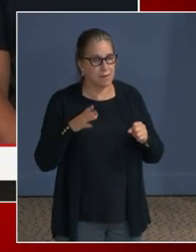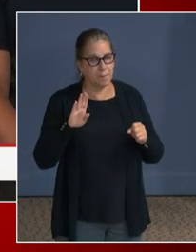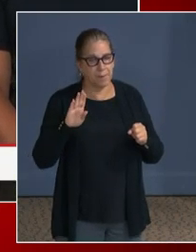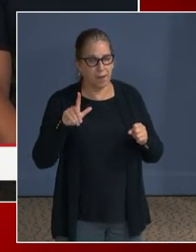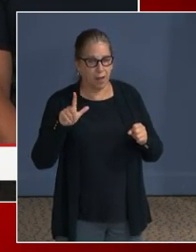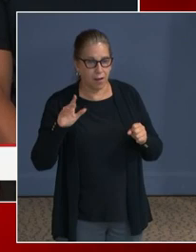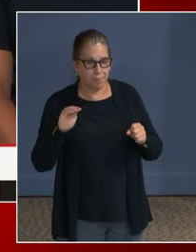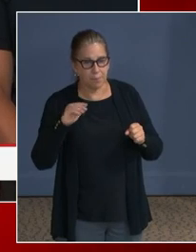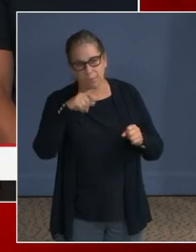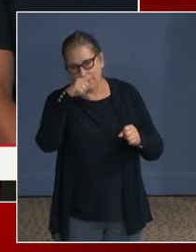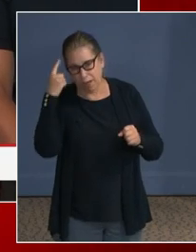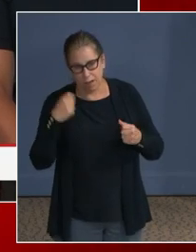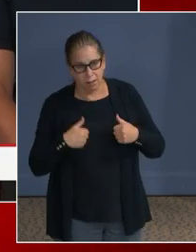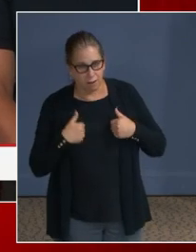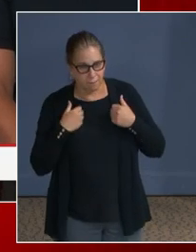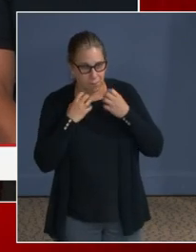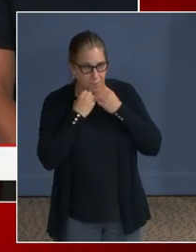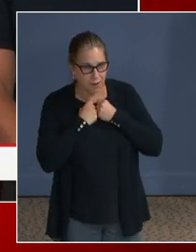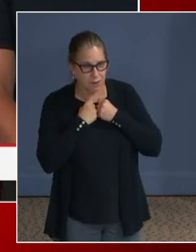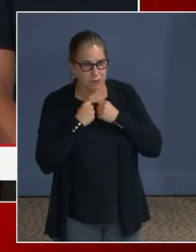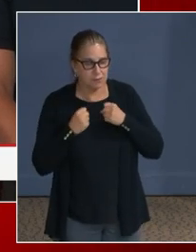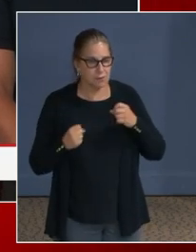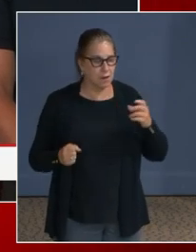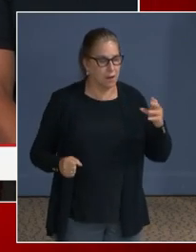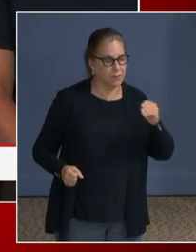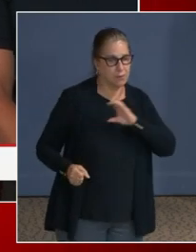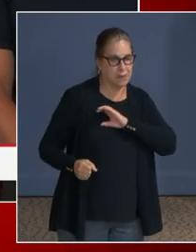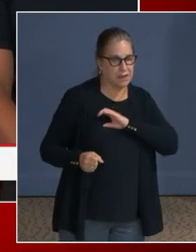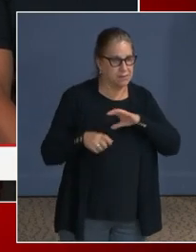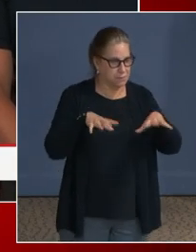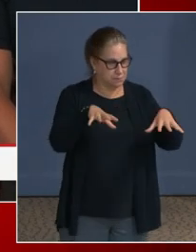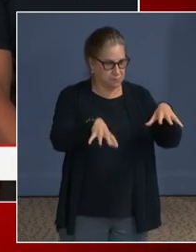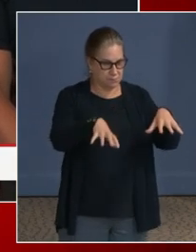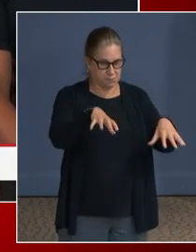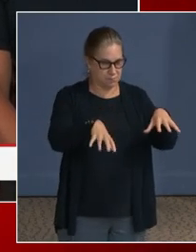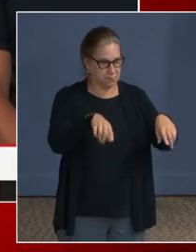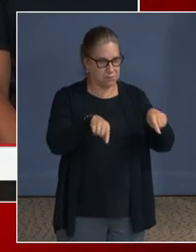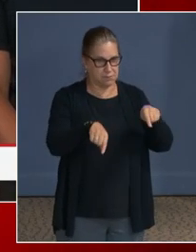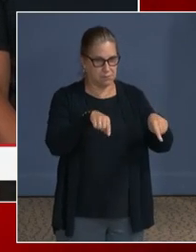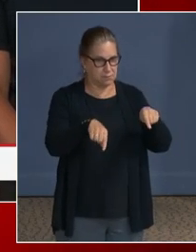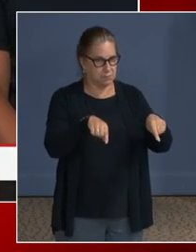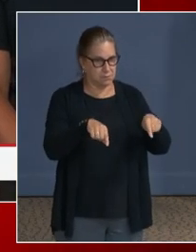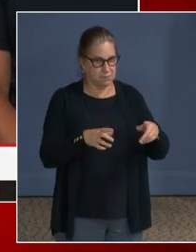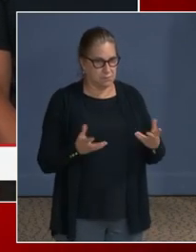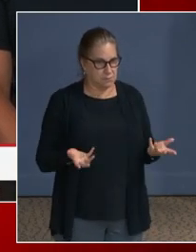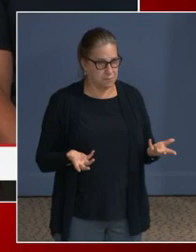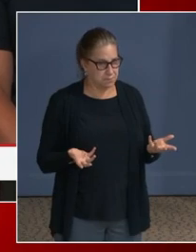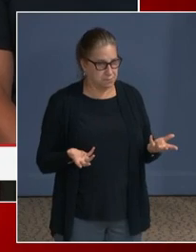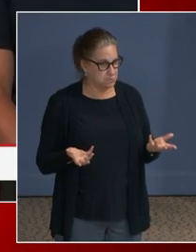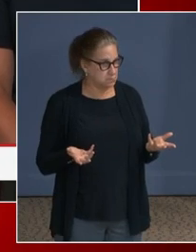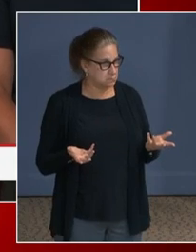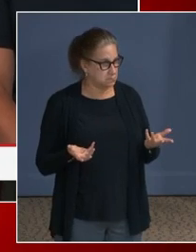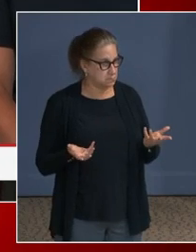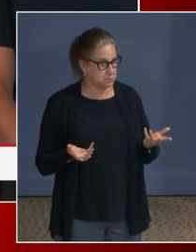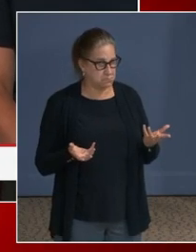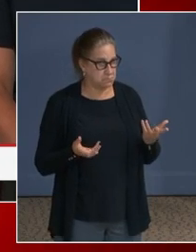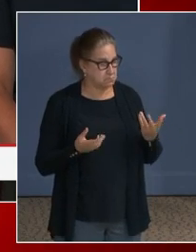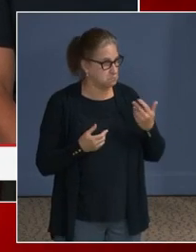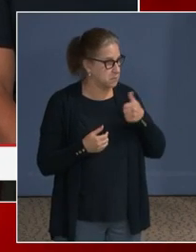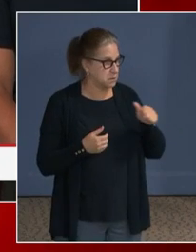in the district? What have we learned? Where are we at? If it's not too soon to look back.